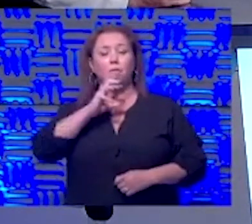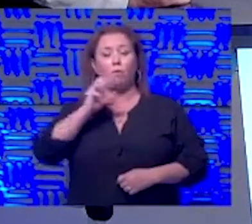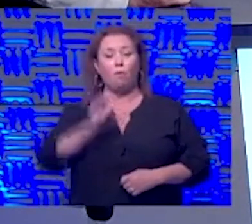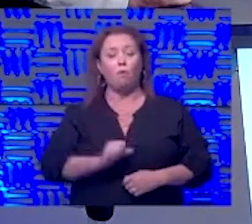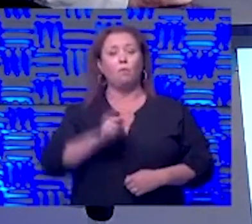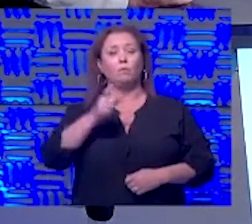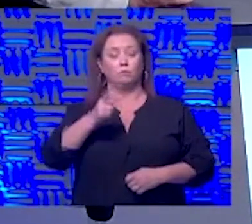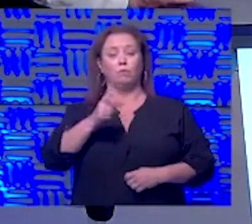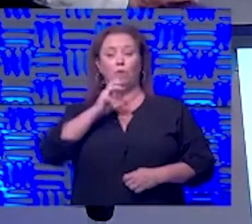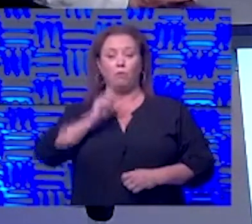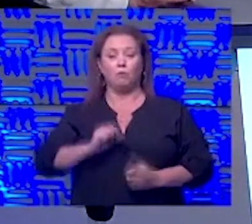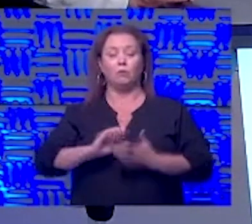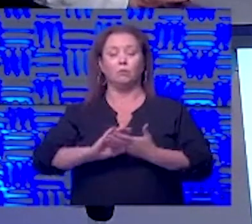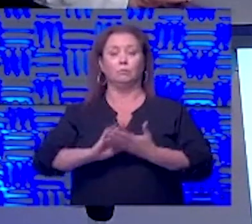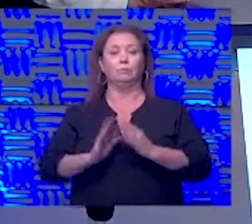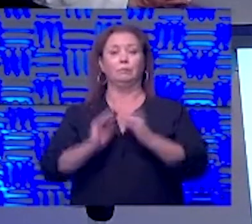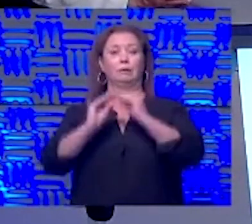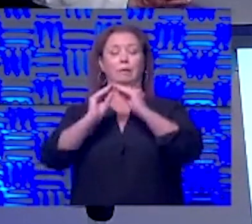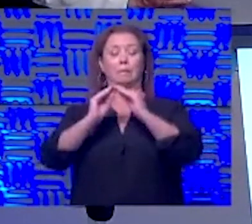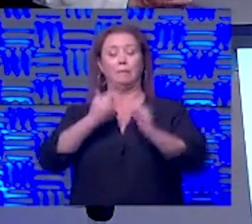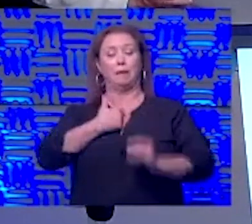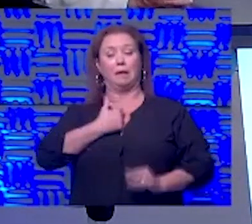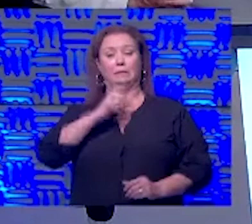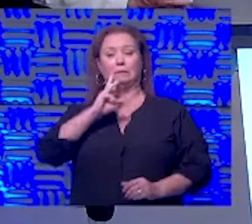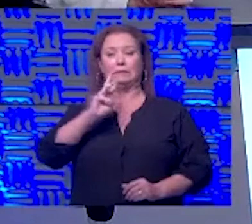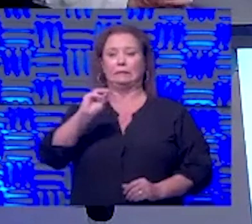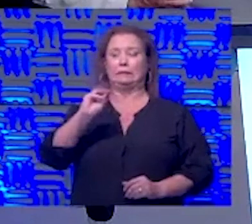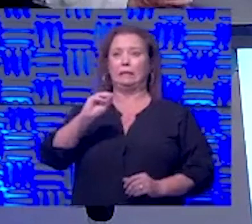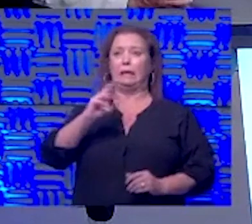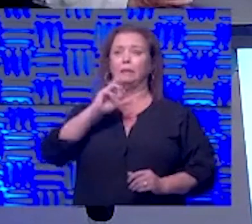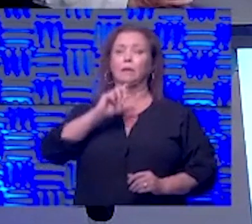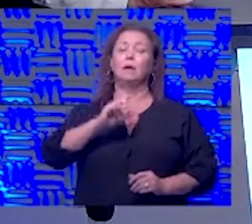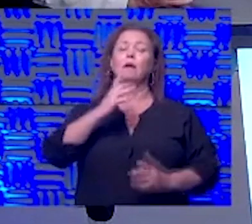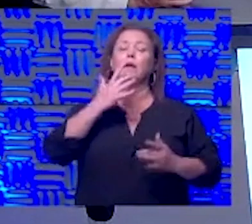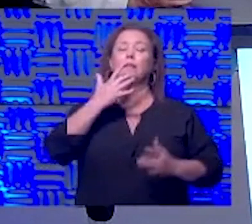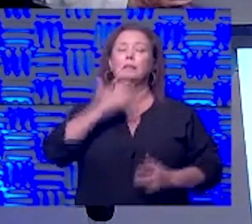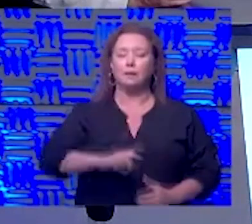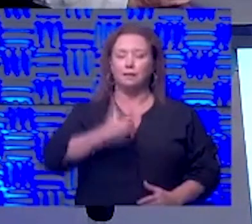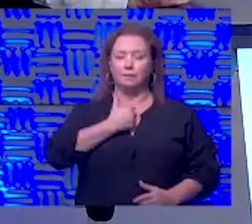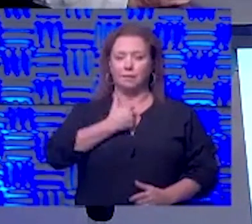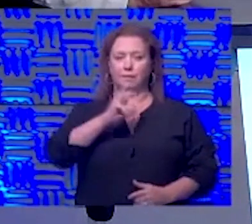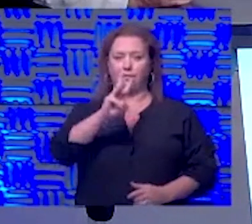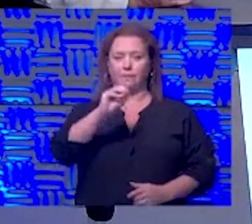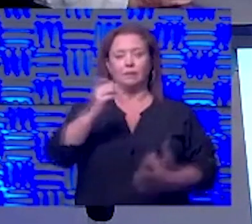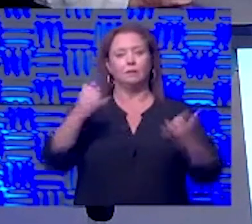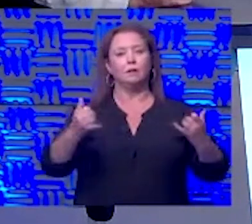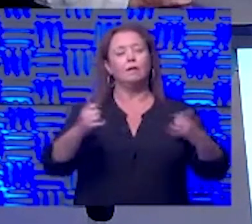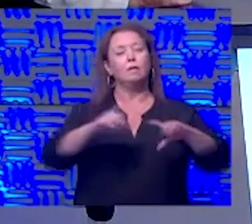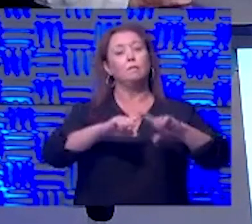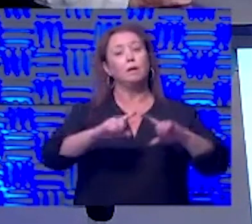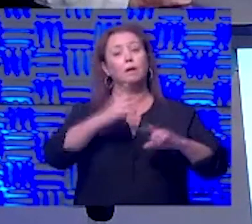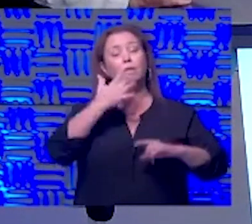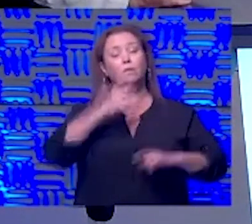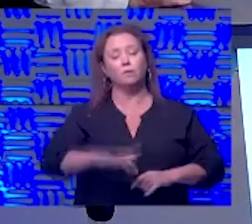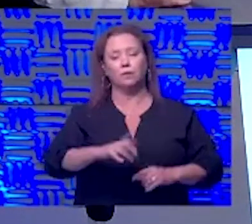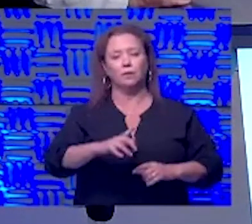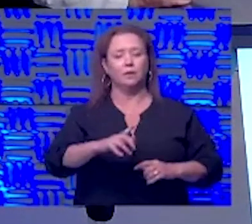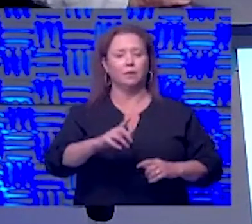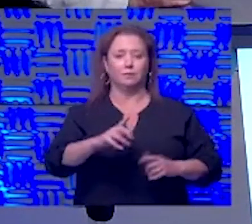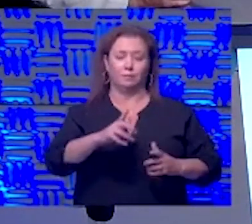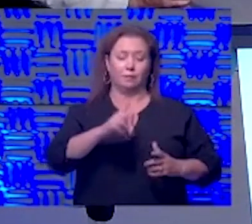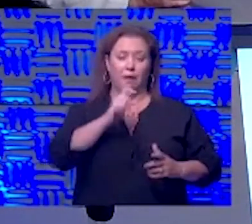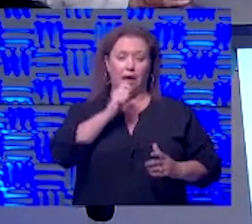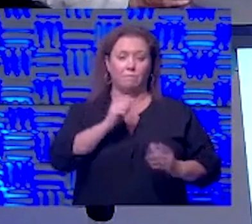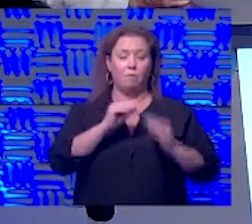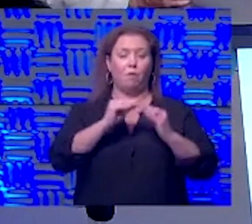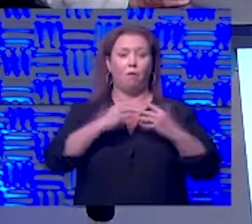comorbid conditions we have. Unfortunately, I'm now 60. Now, that's actually a good thing. I should say, fortunately, I am 60, but unfortunately, it means that I have more you